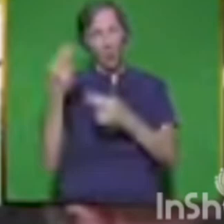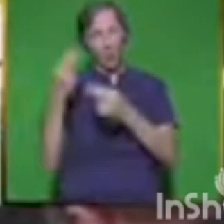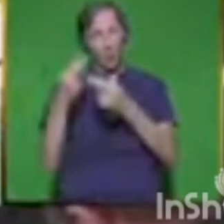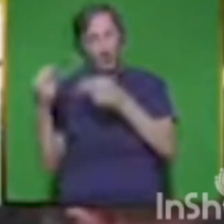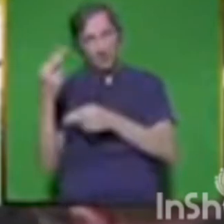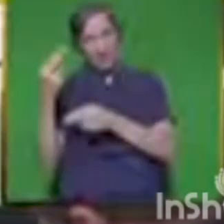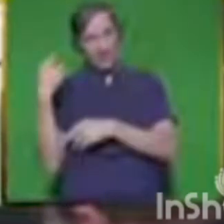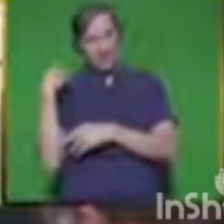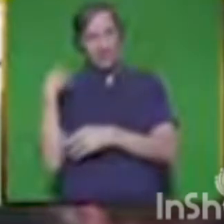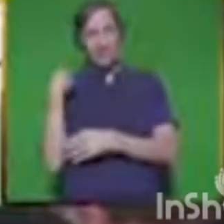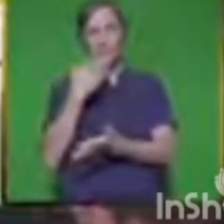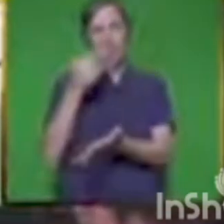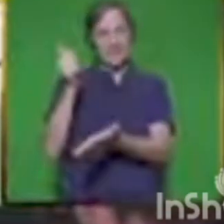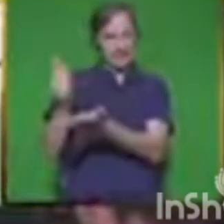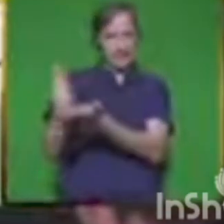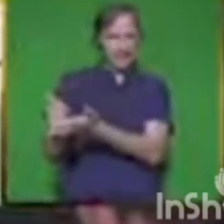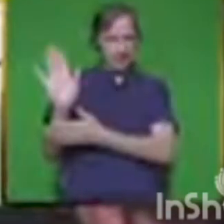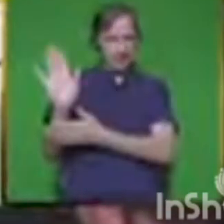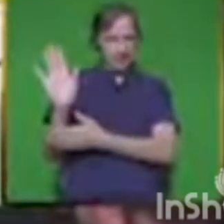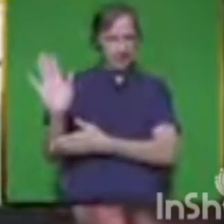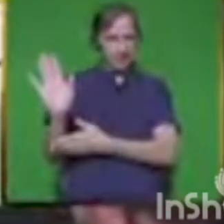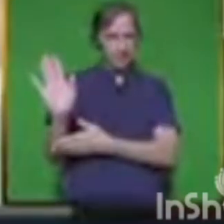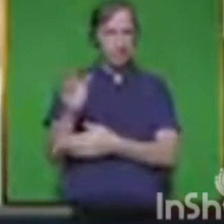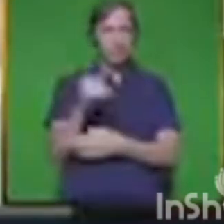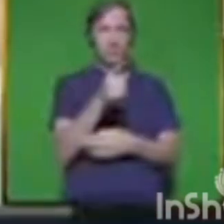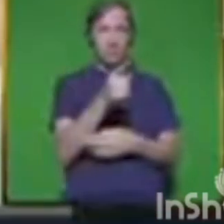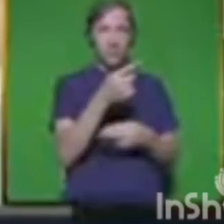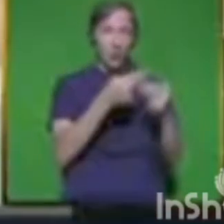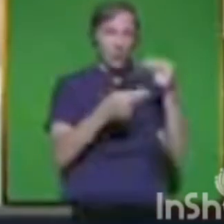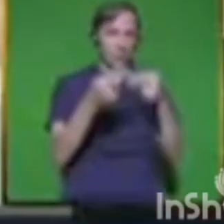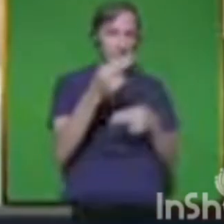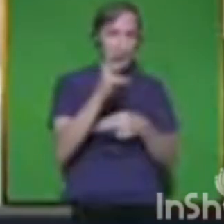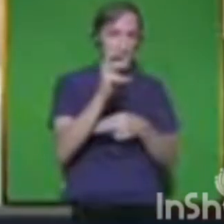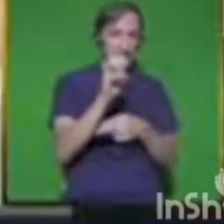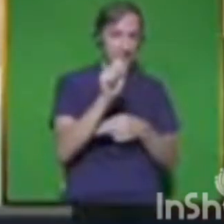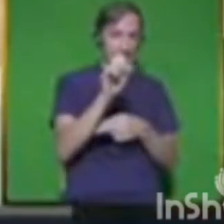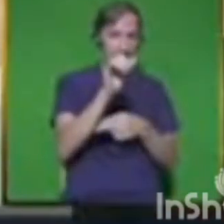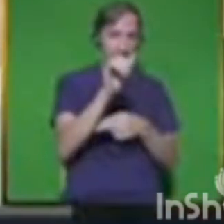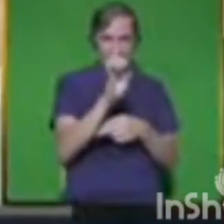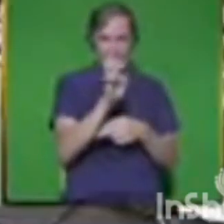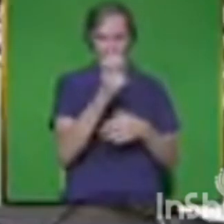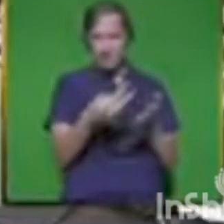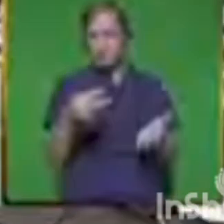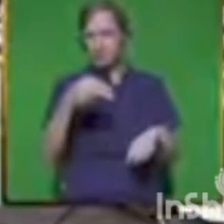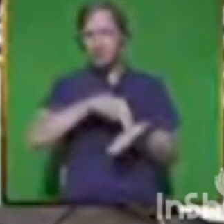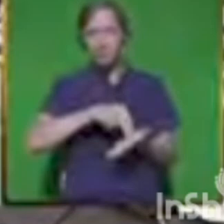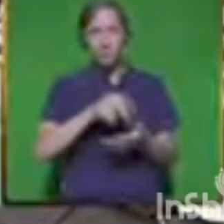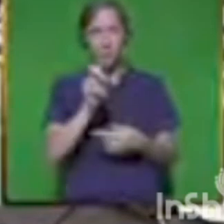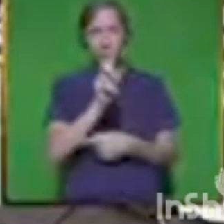So, Honourable Minister, please take your seat. Honourable Manye, on what point do you rise?